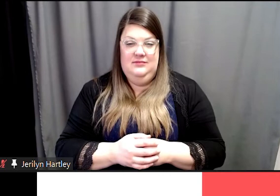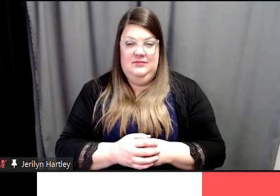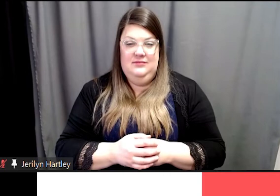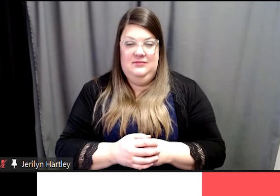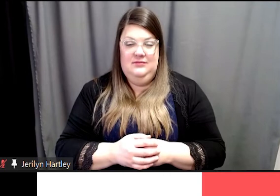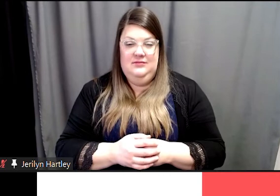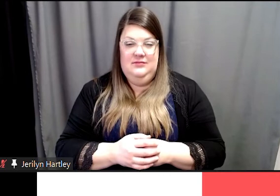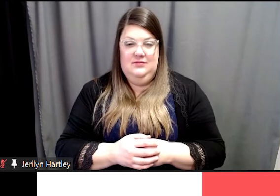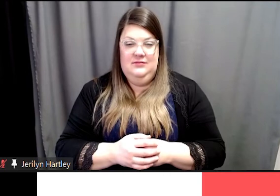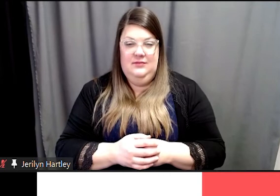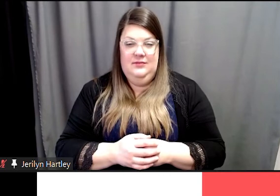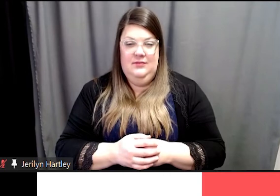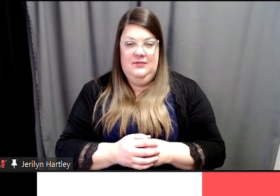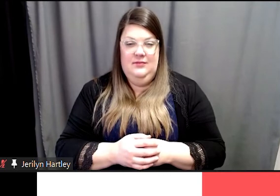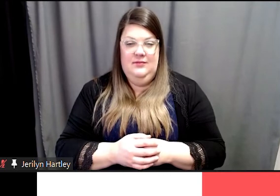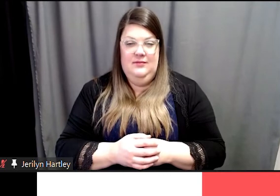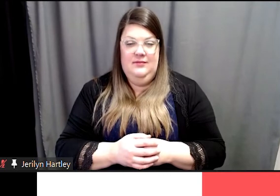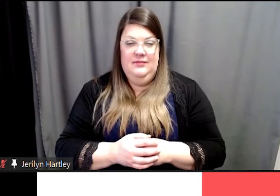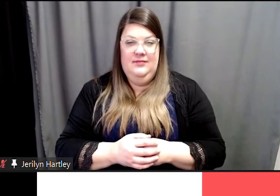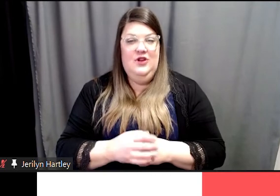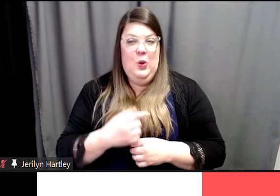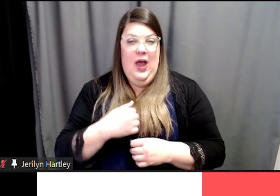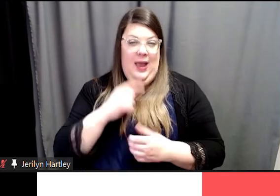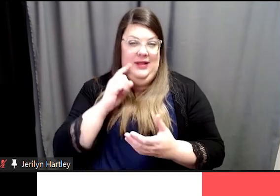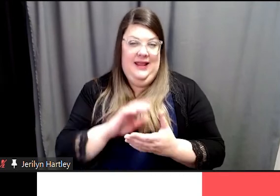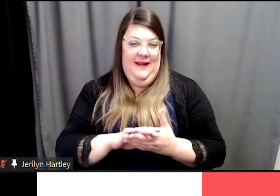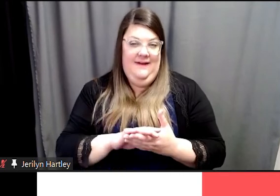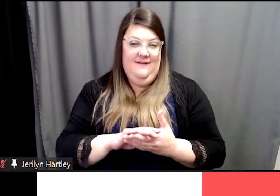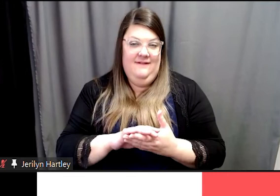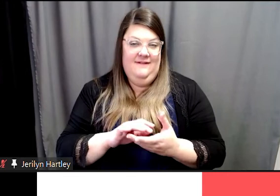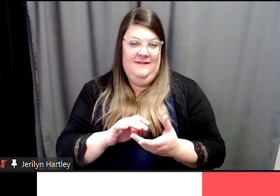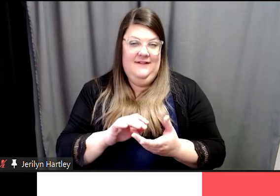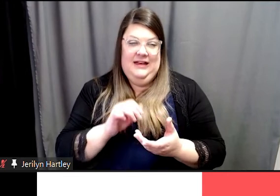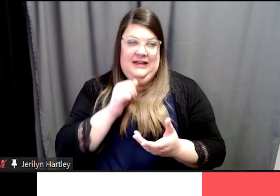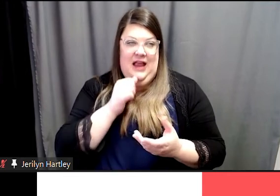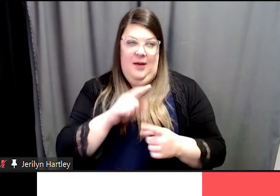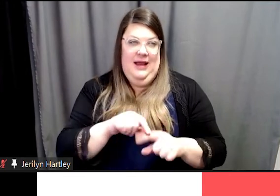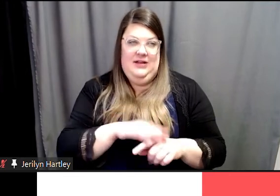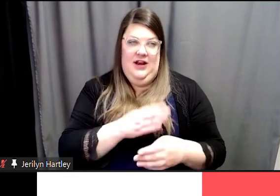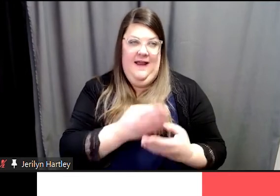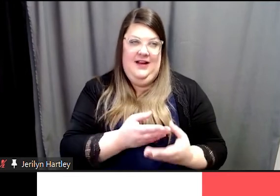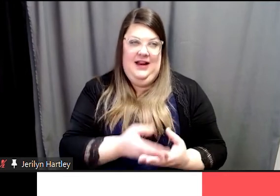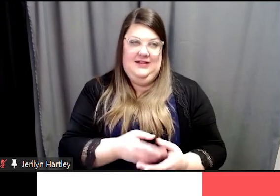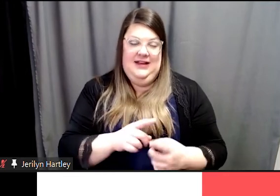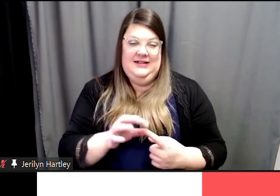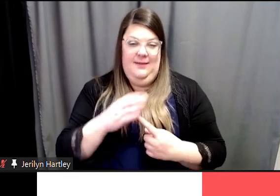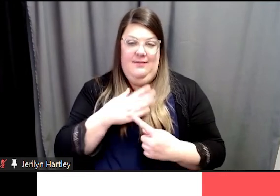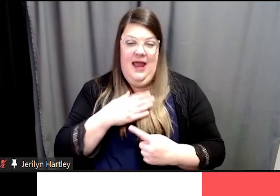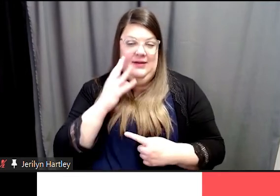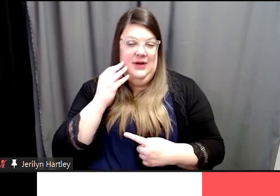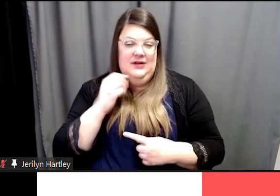which I believe, and this is not evidence-based other than my